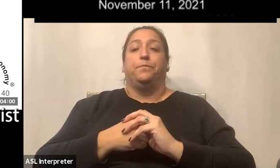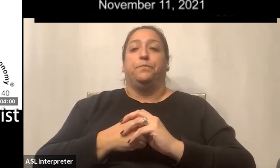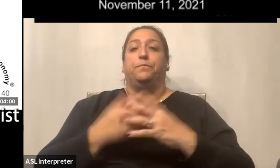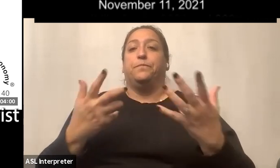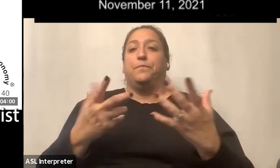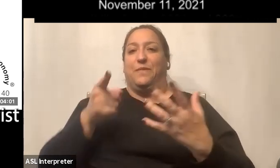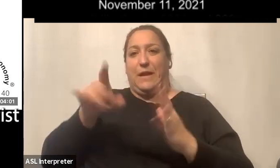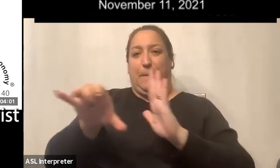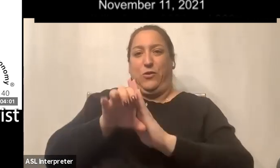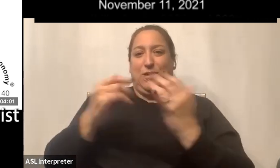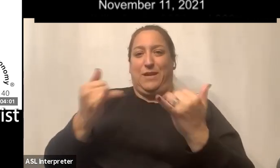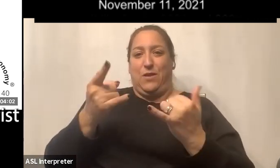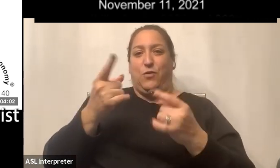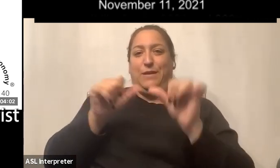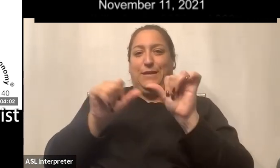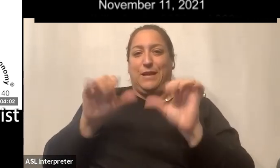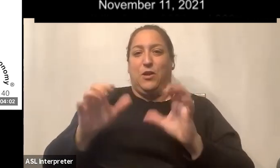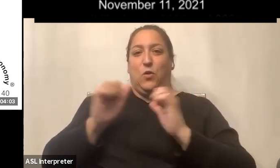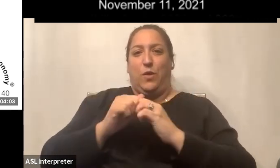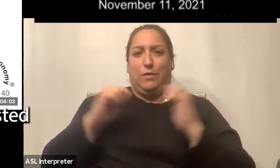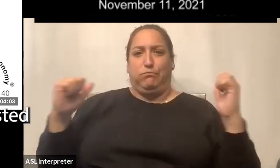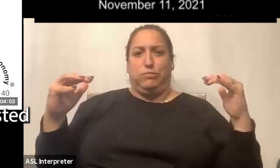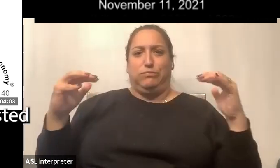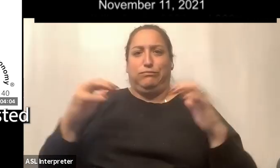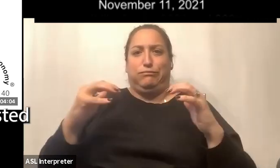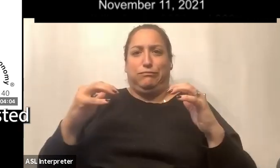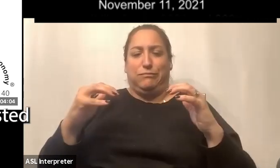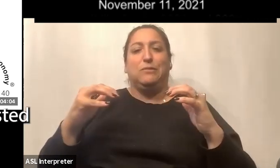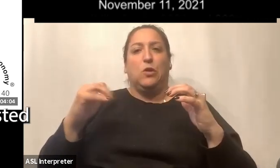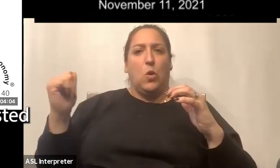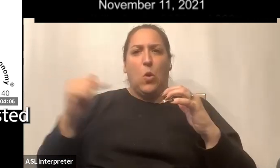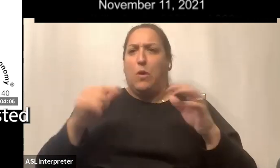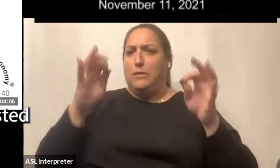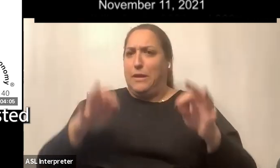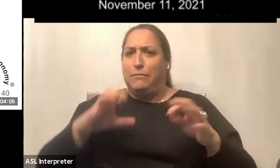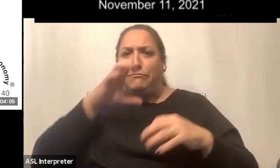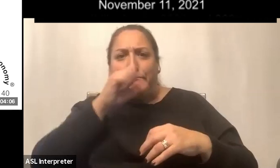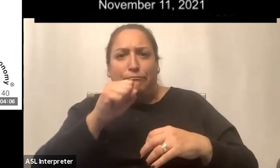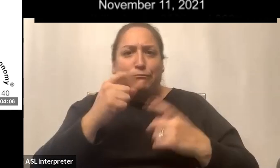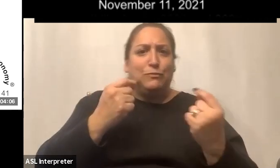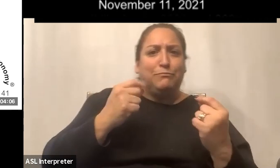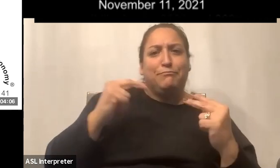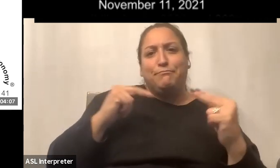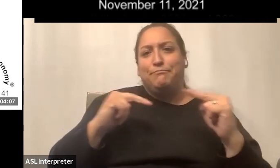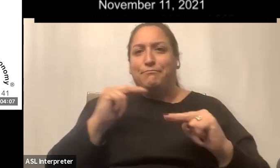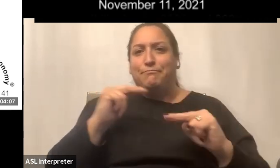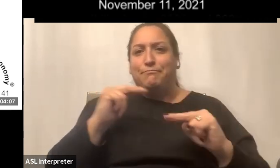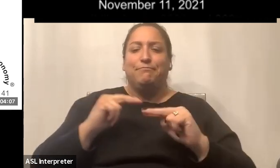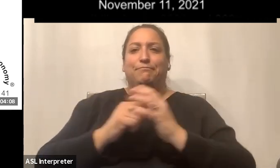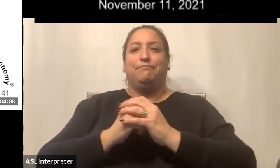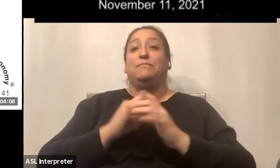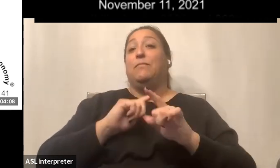And the picture of the scientist with the crowd around. Everybody's definitely interested in what he's doing,